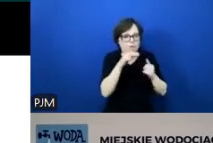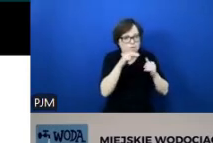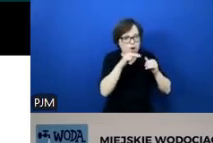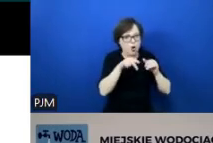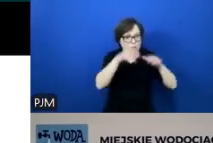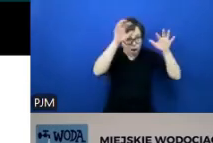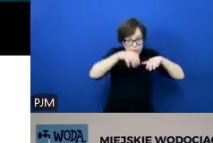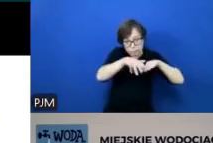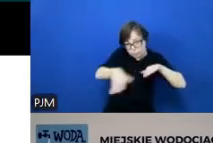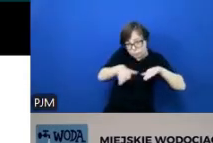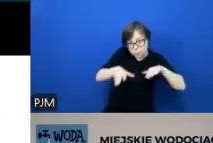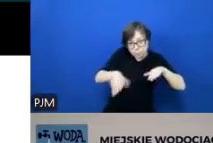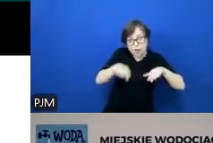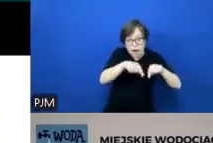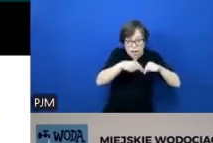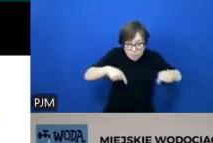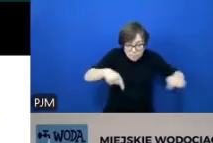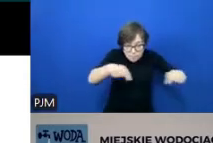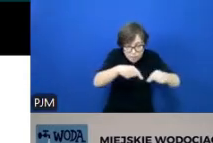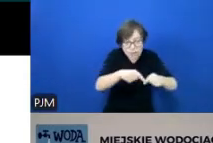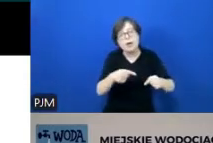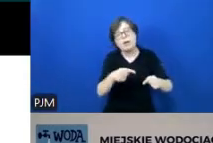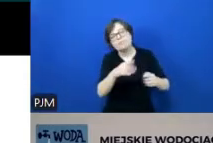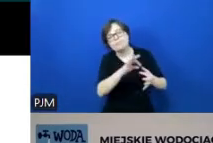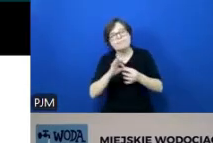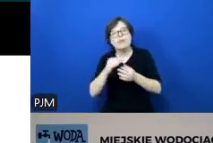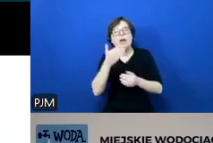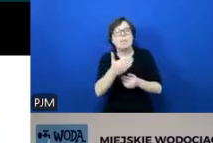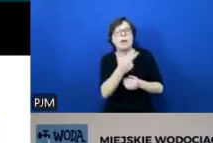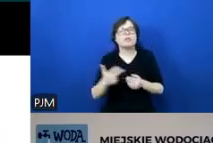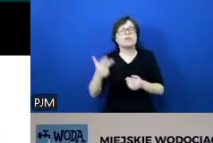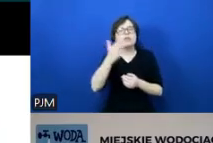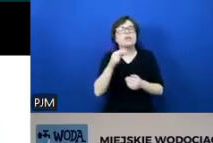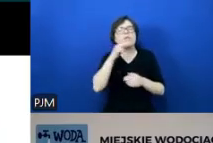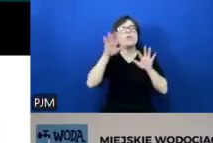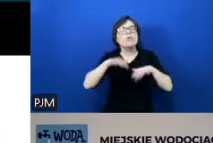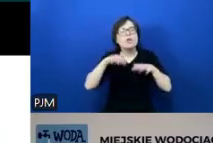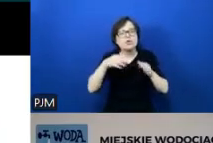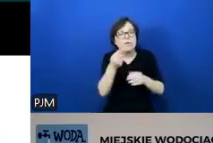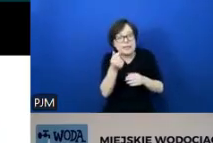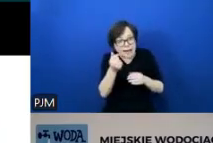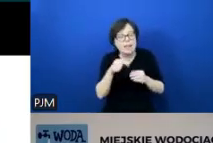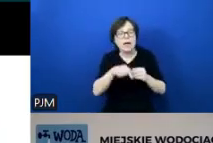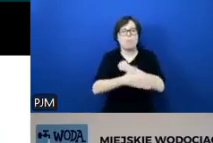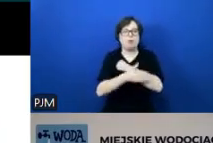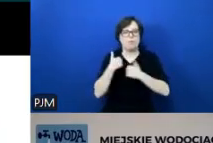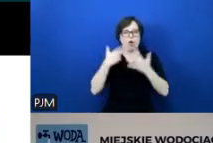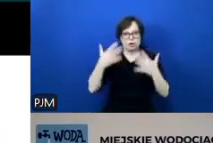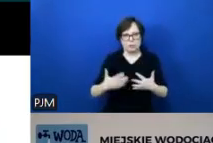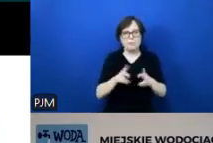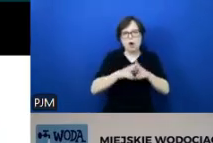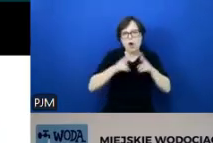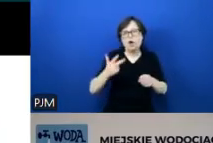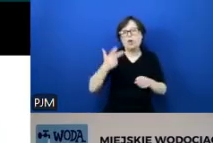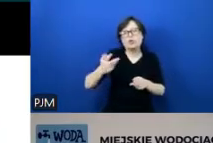drainage, and depending on their size and the price per cubic meter of water, we had to